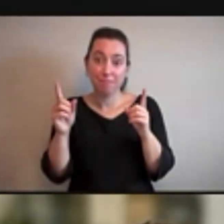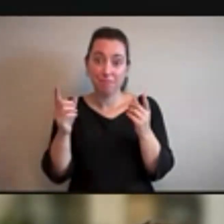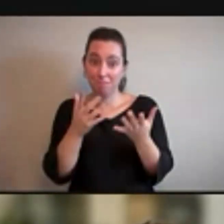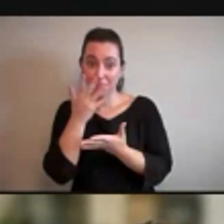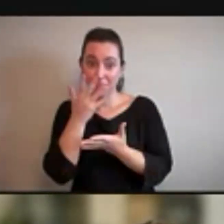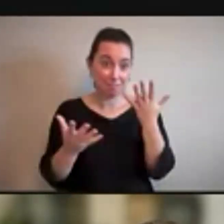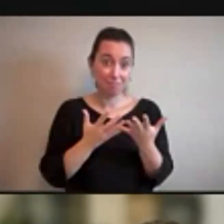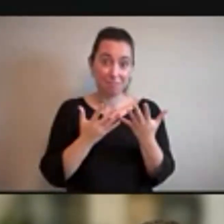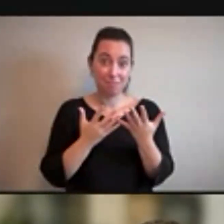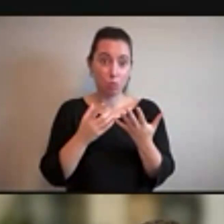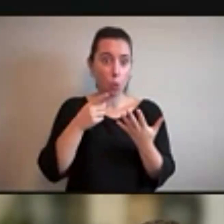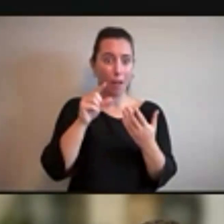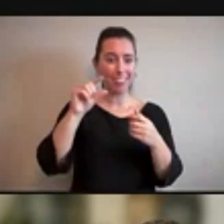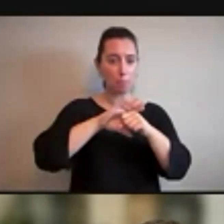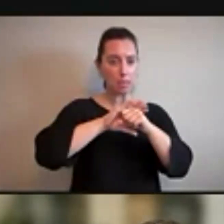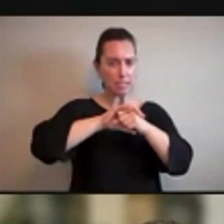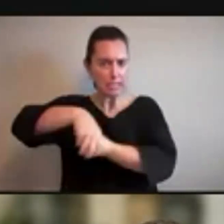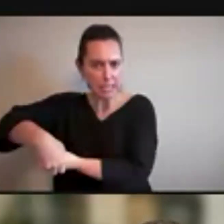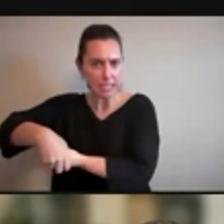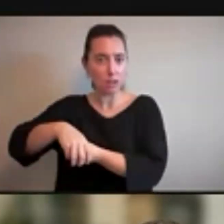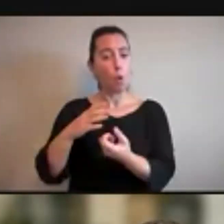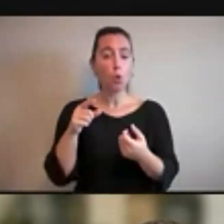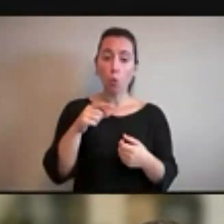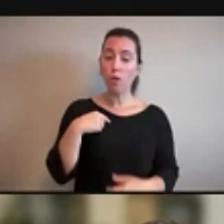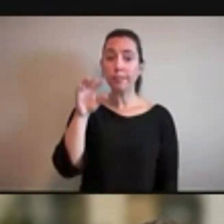have to force them, or was it enough with your engagement?